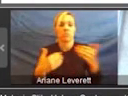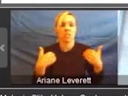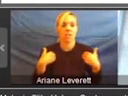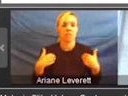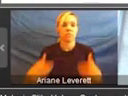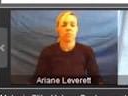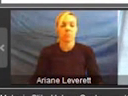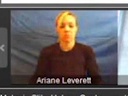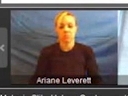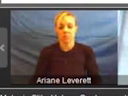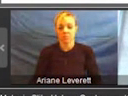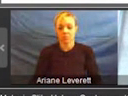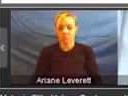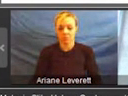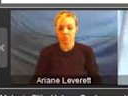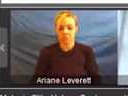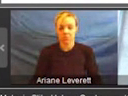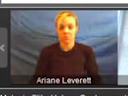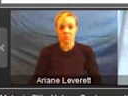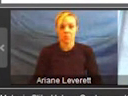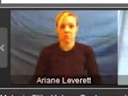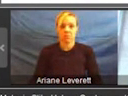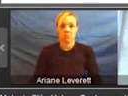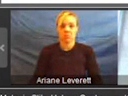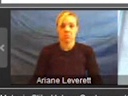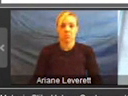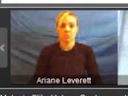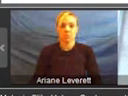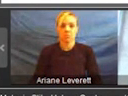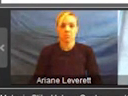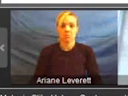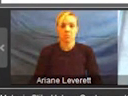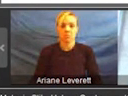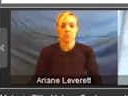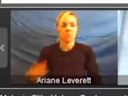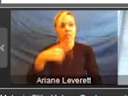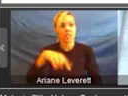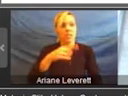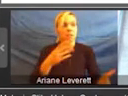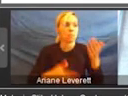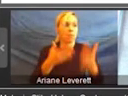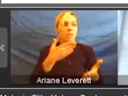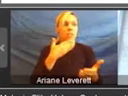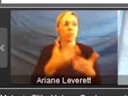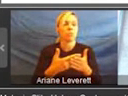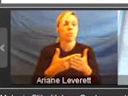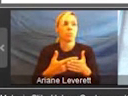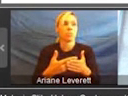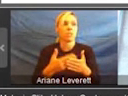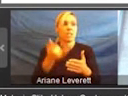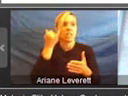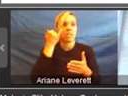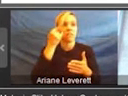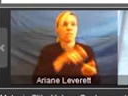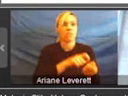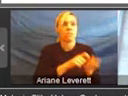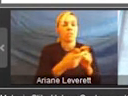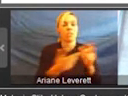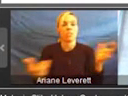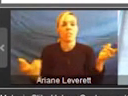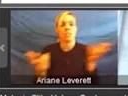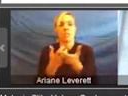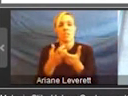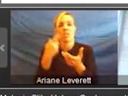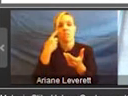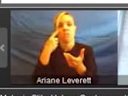that might at least partially be suitable if they are adapted to a local context